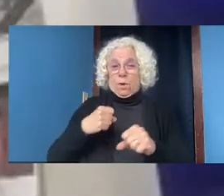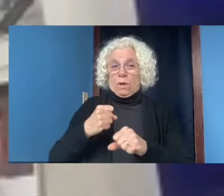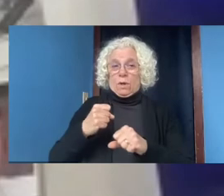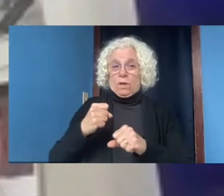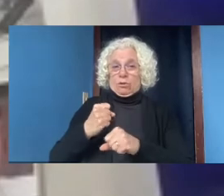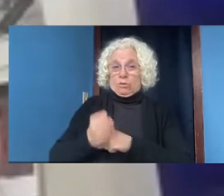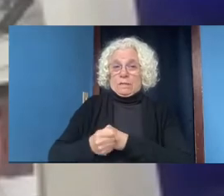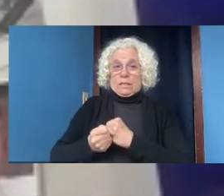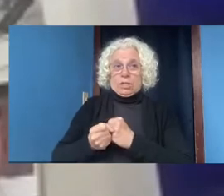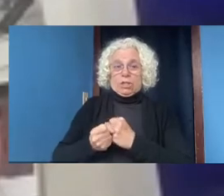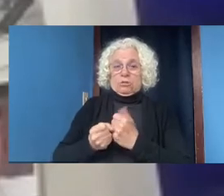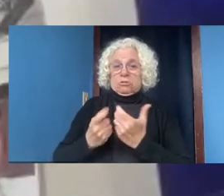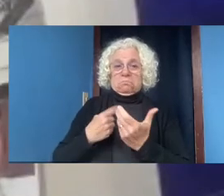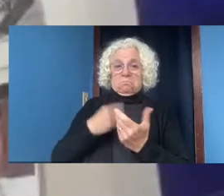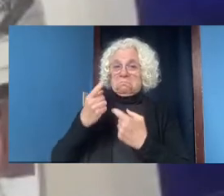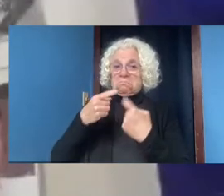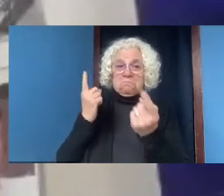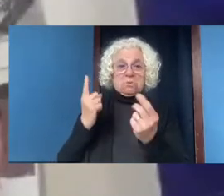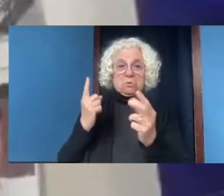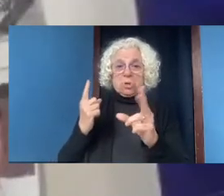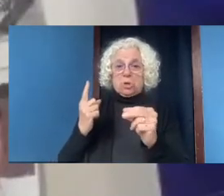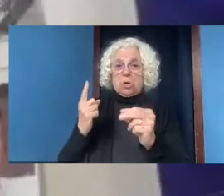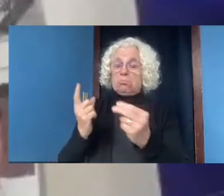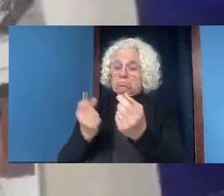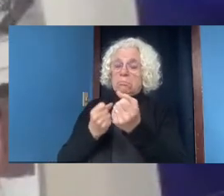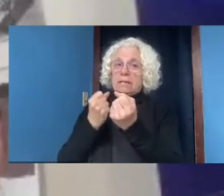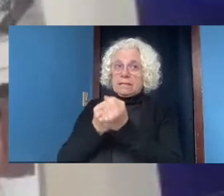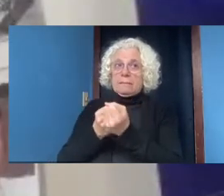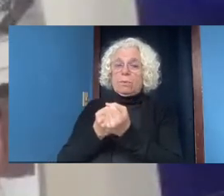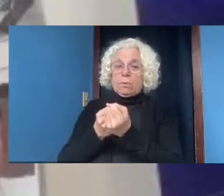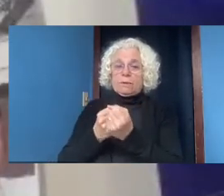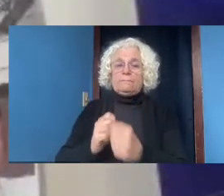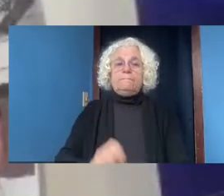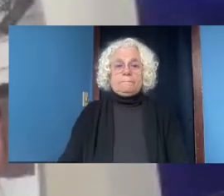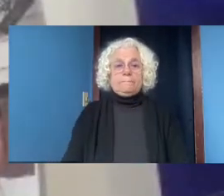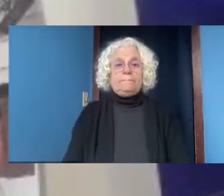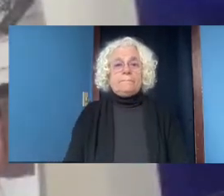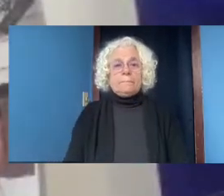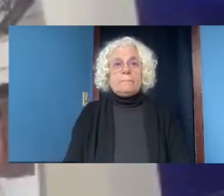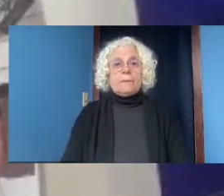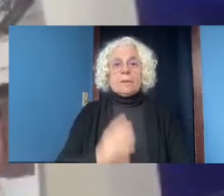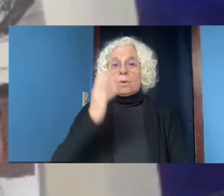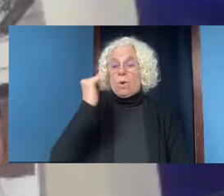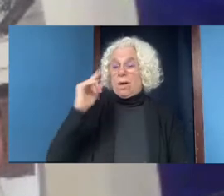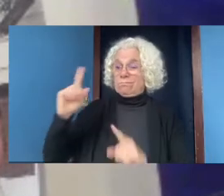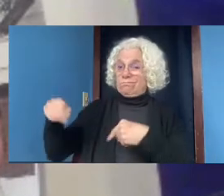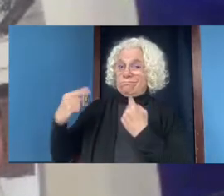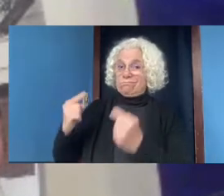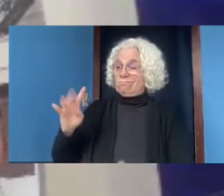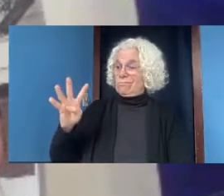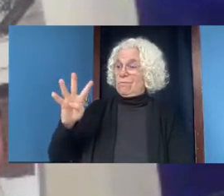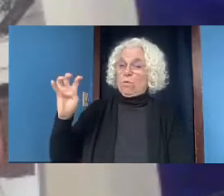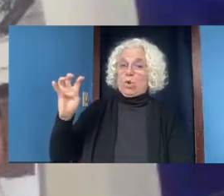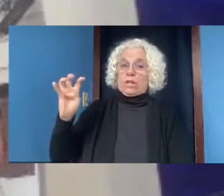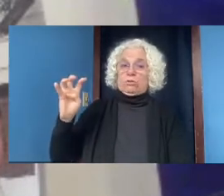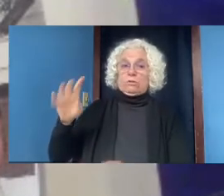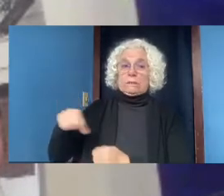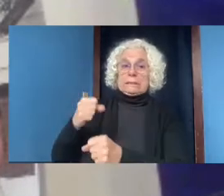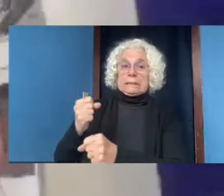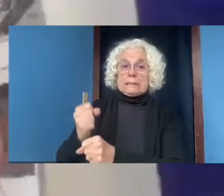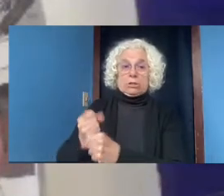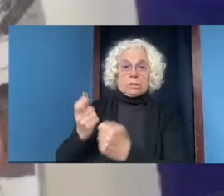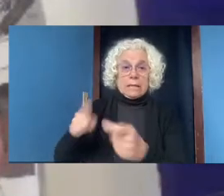argue with it. I'm gonna support it. Because over the last 400 years, the dominant white culture has